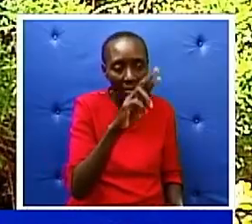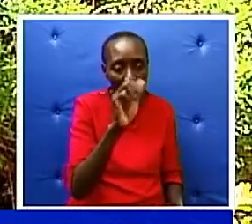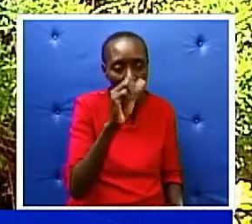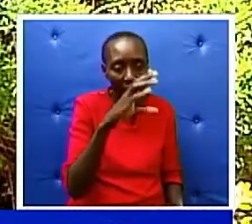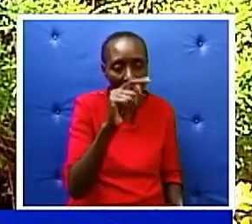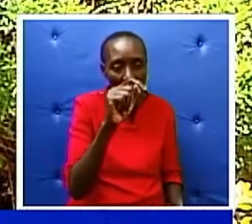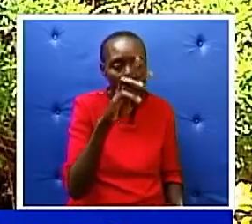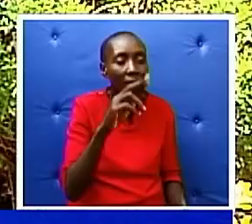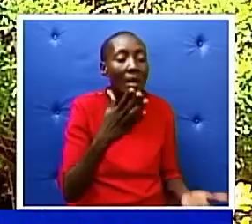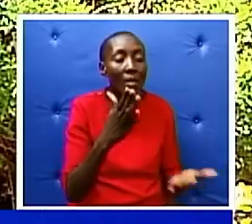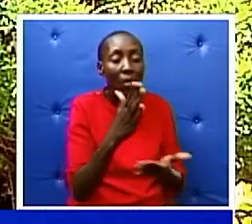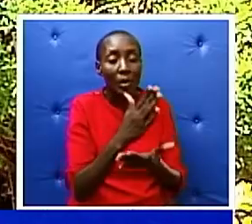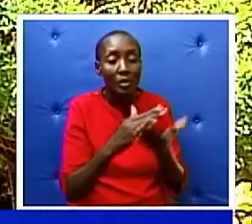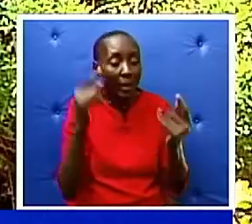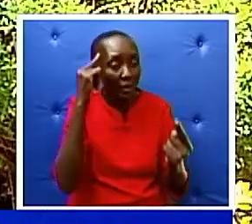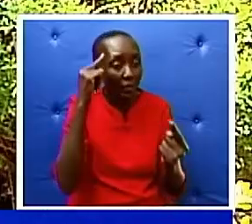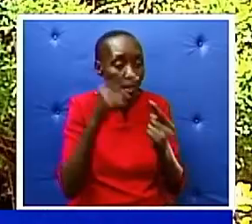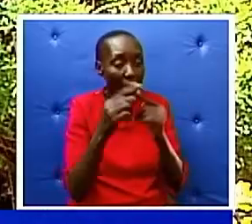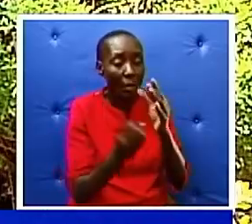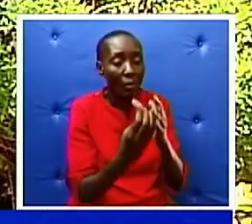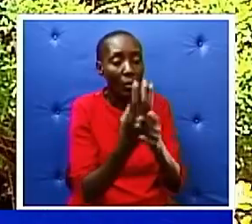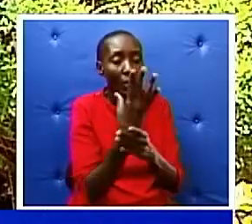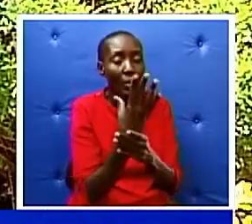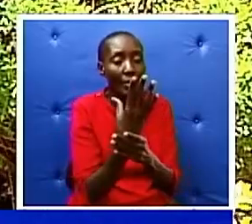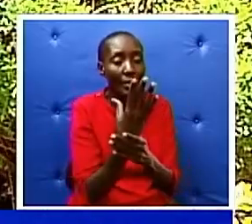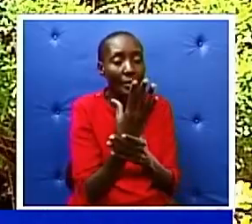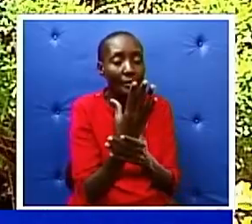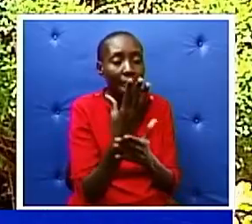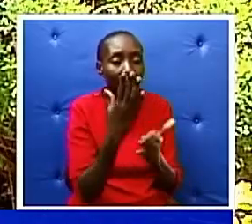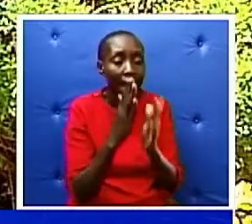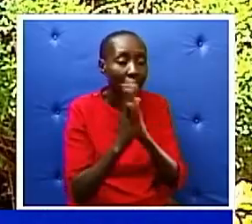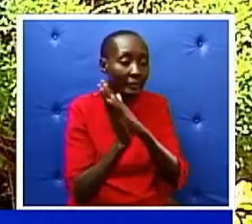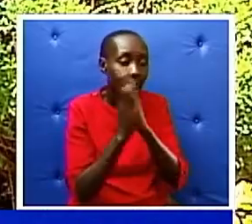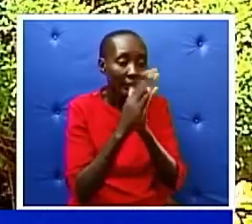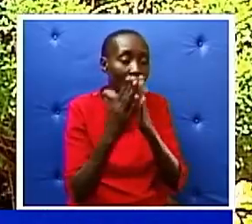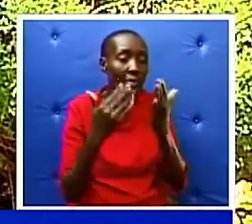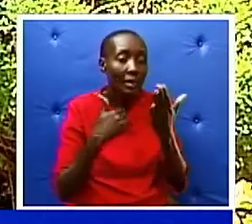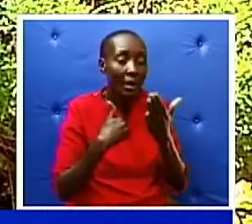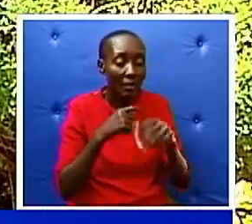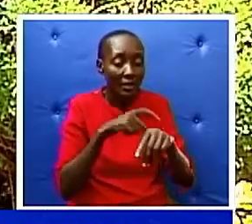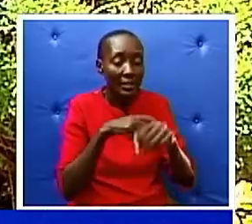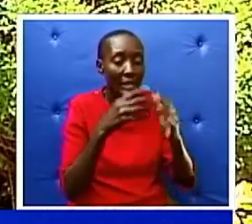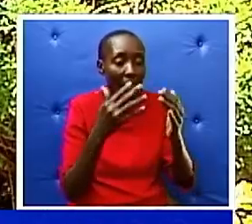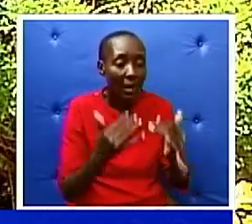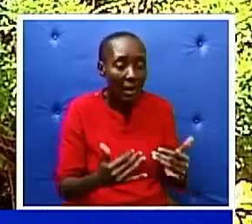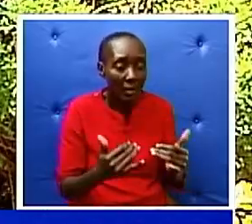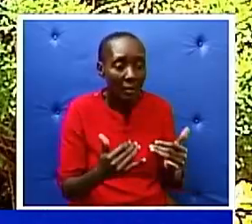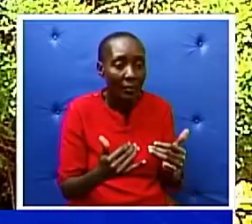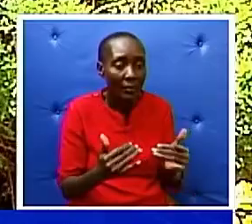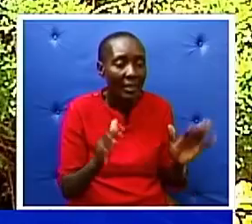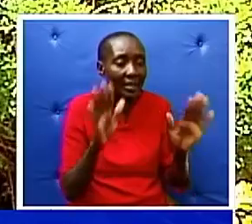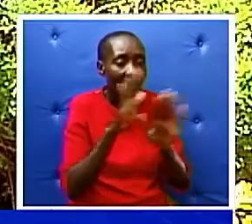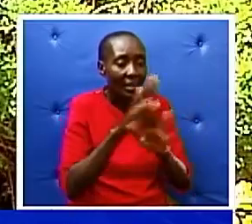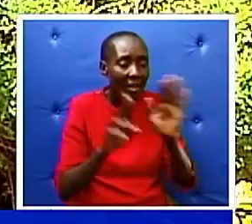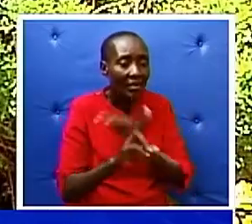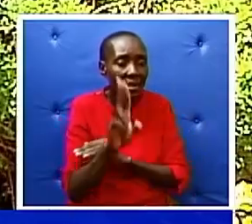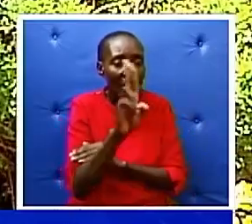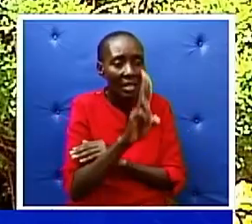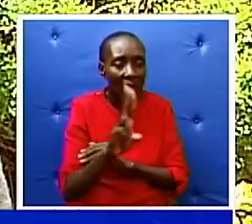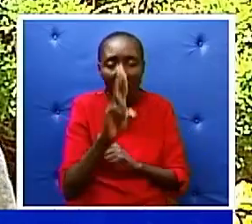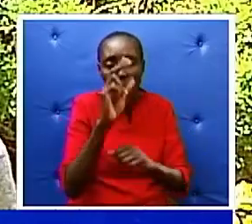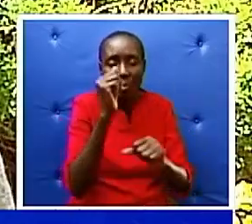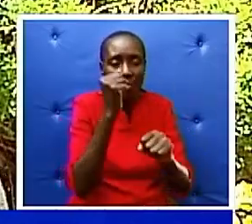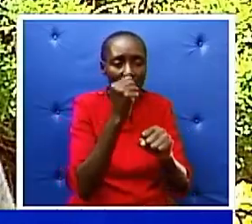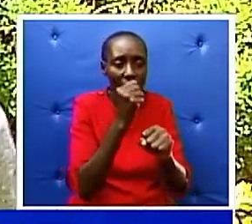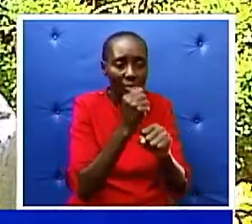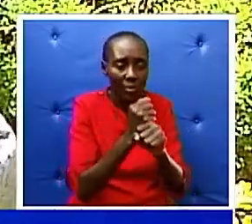it from a point where there's been a narrative so far that anything that Uhuru does that